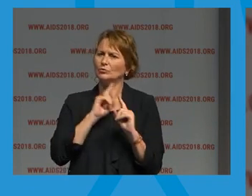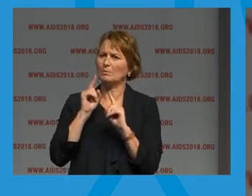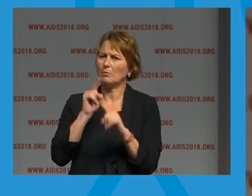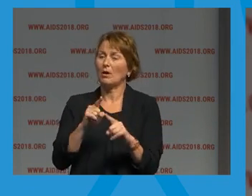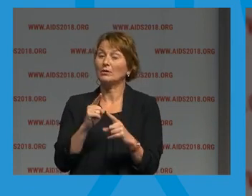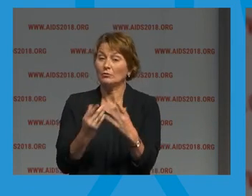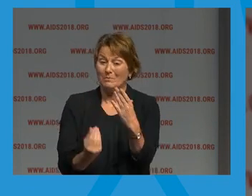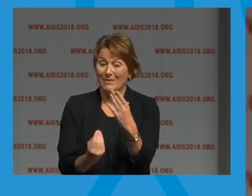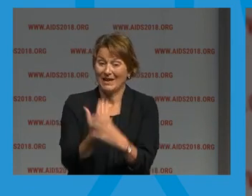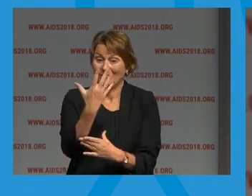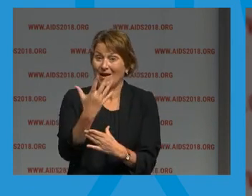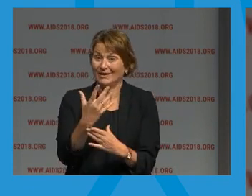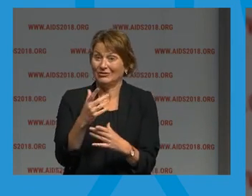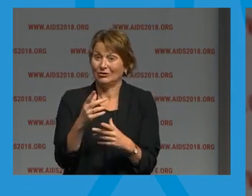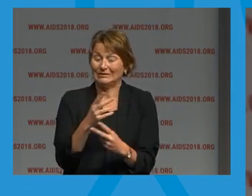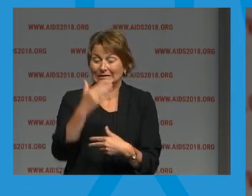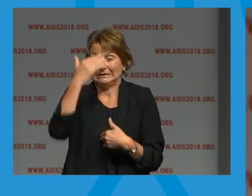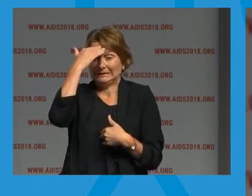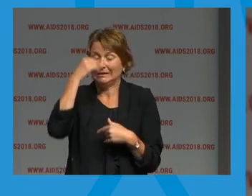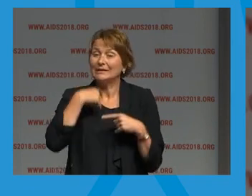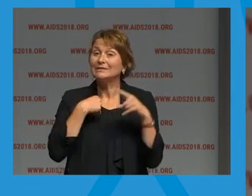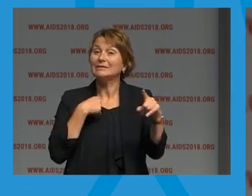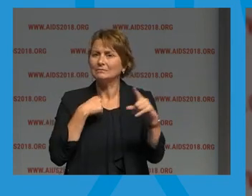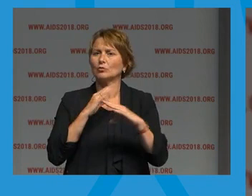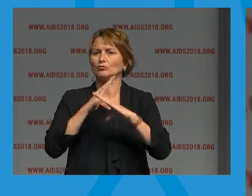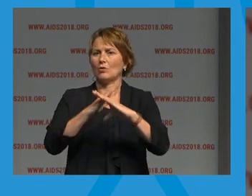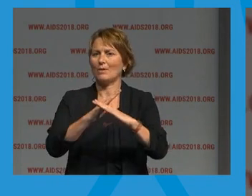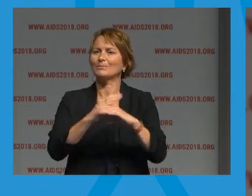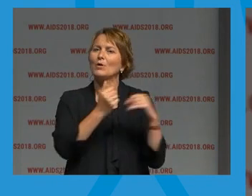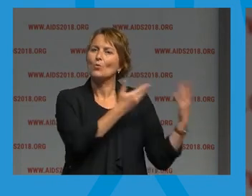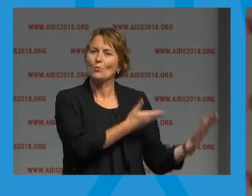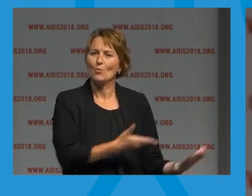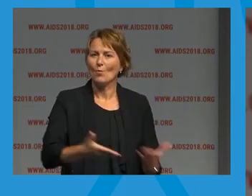disease threats. Please welcome Ambassador Birx.